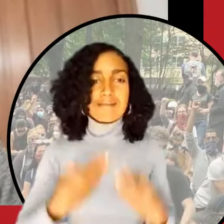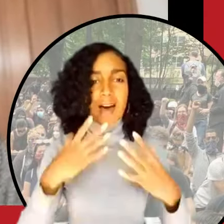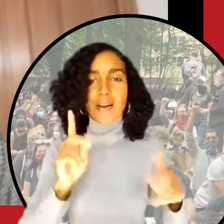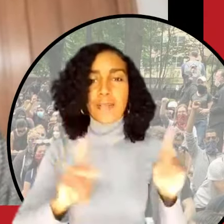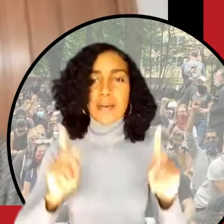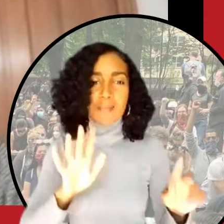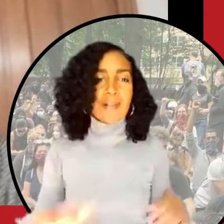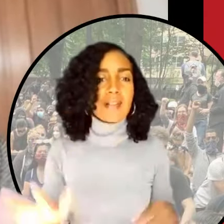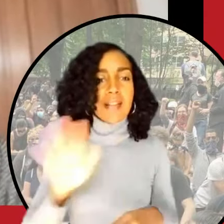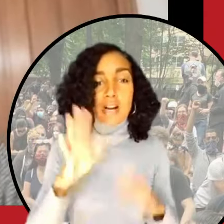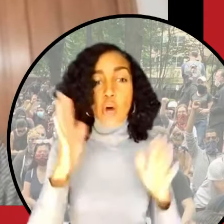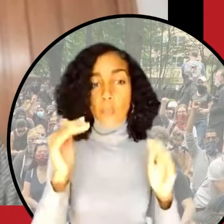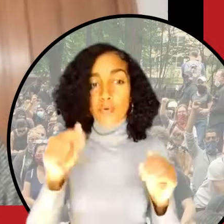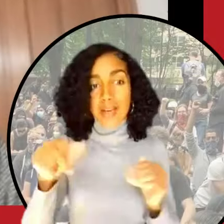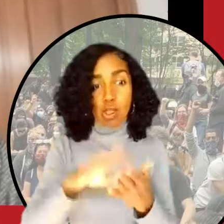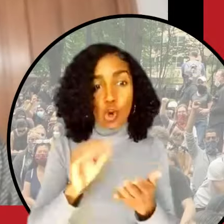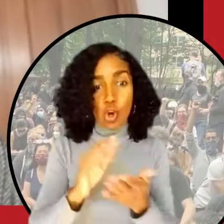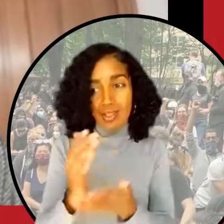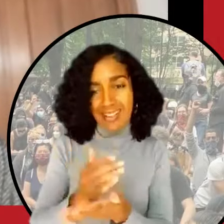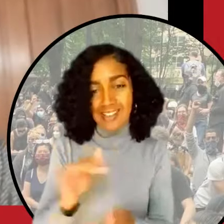lessons as well. Thank you very much.